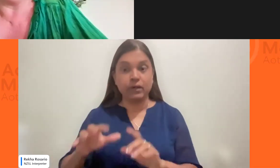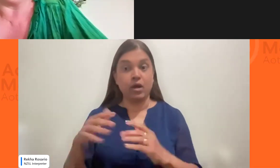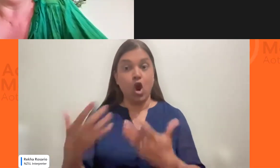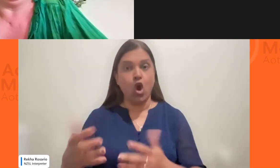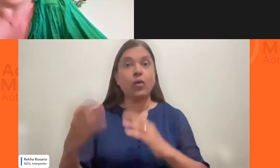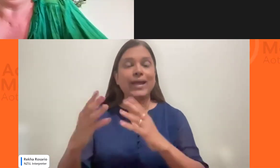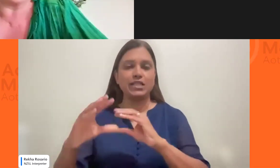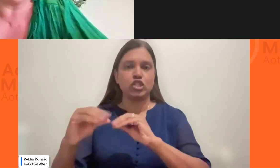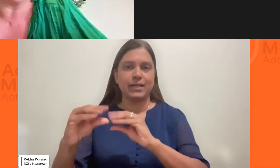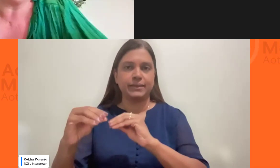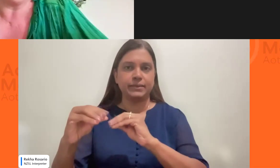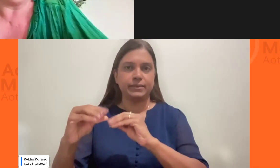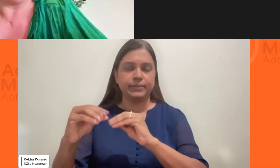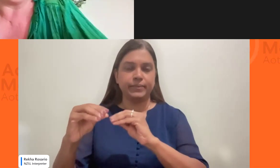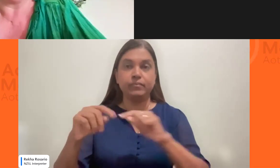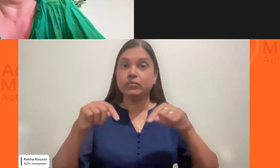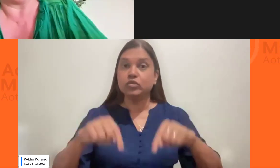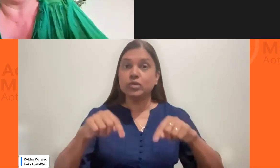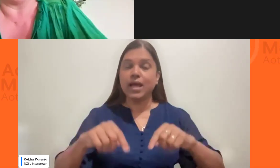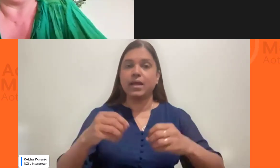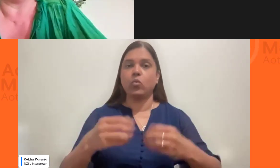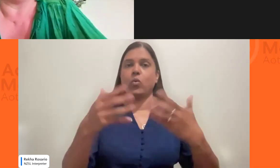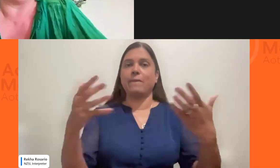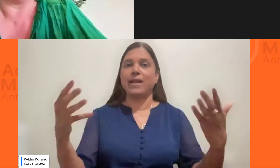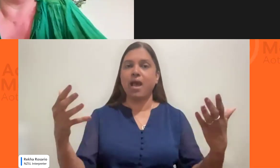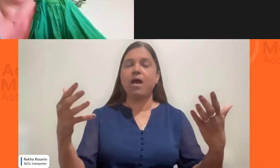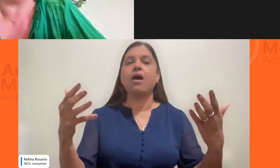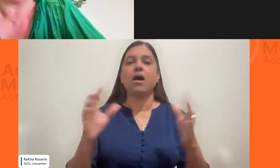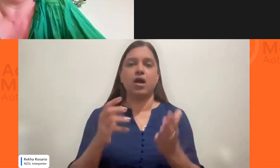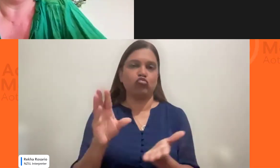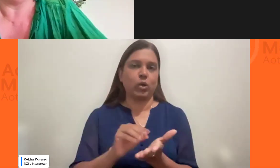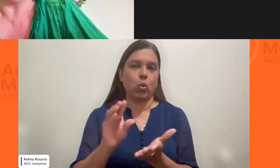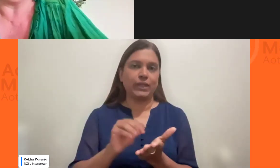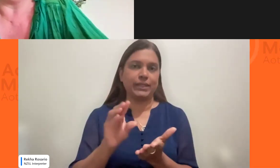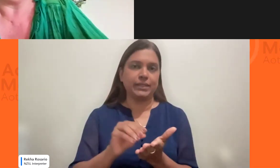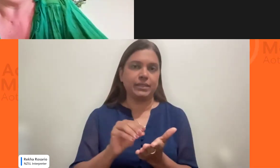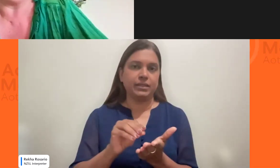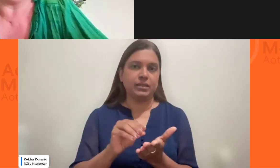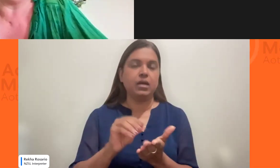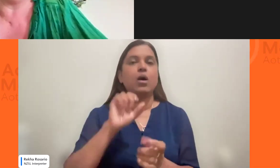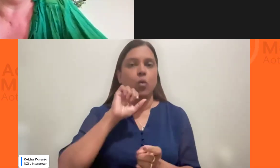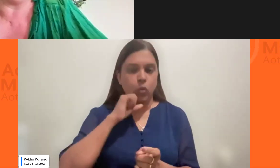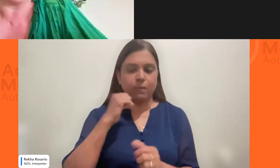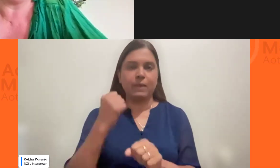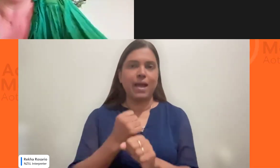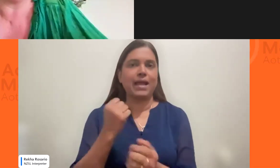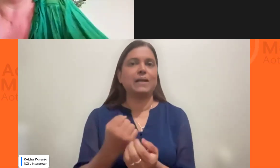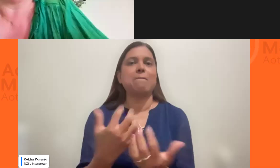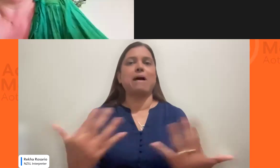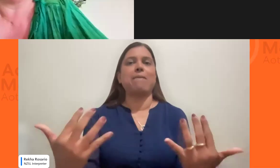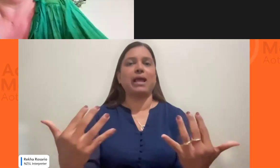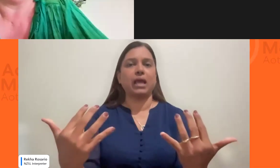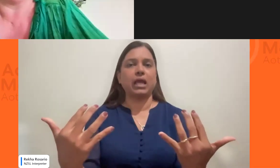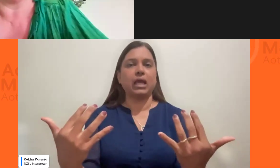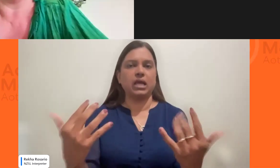This webinar will be recorded and made public on Access Matters website. By remaining in the webinar, you